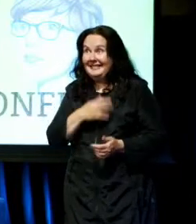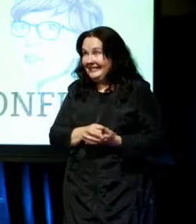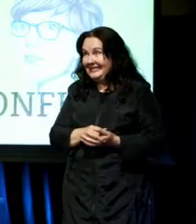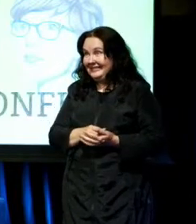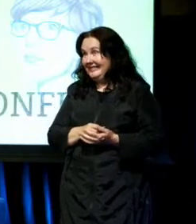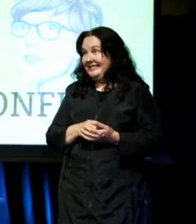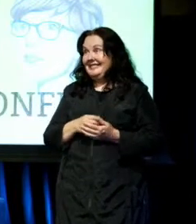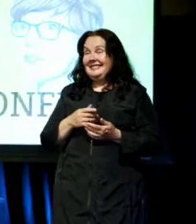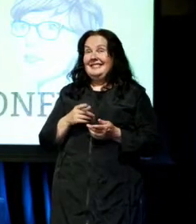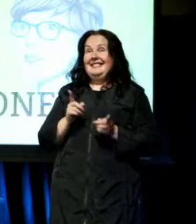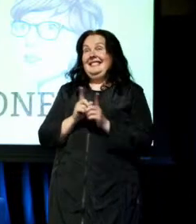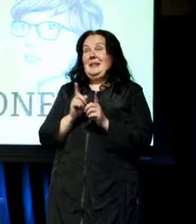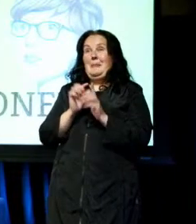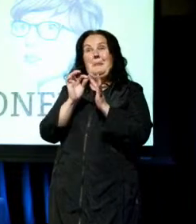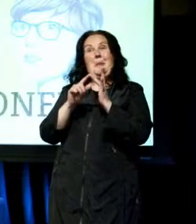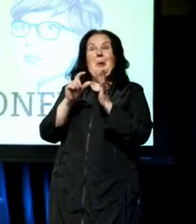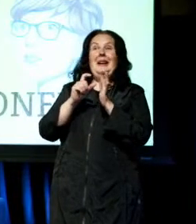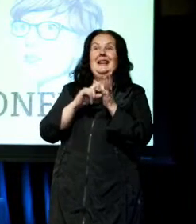podcast should be an event.